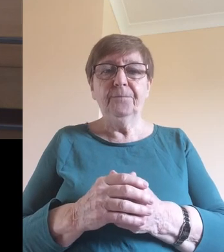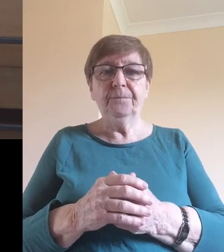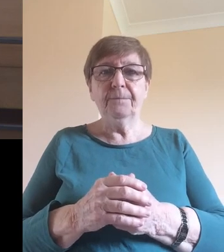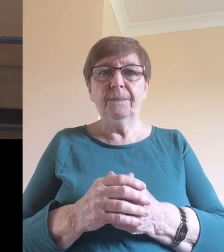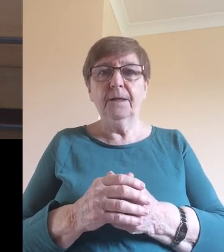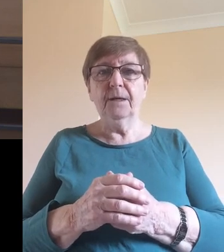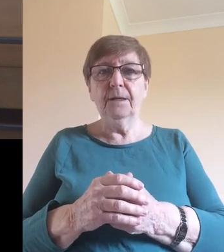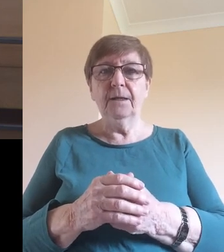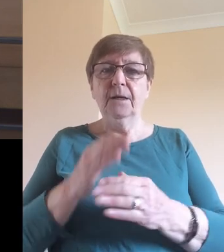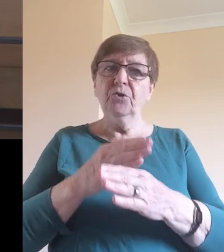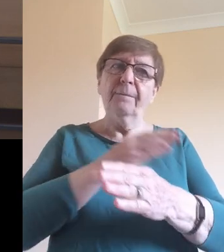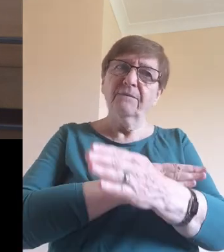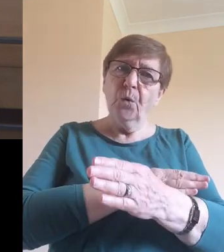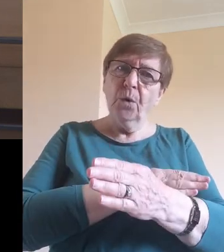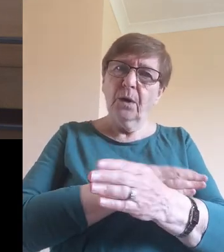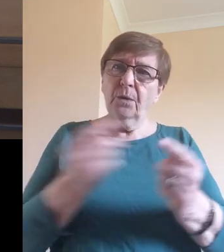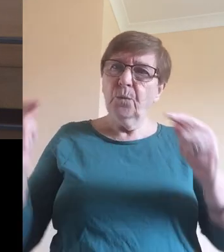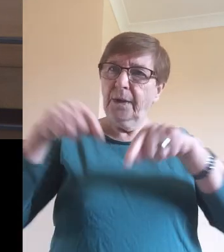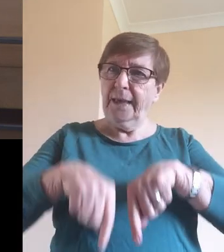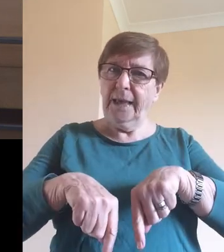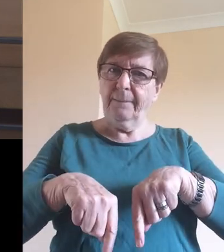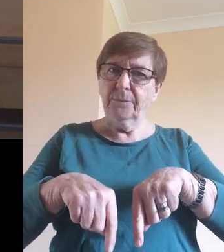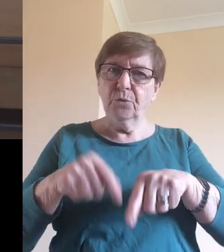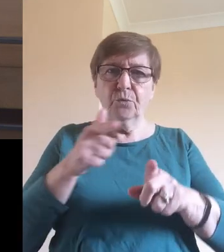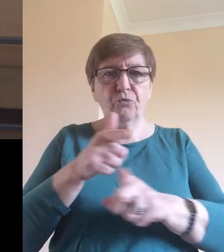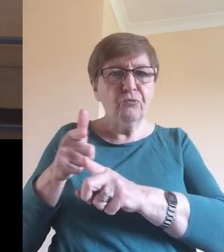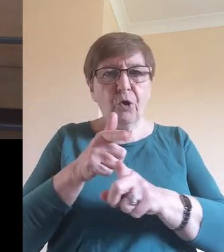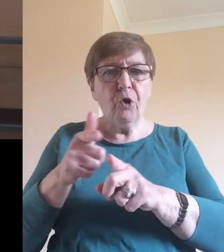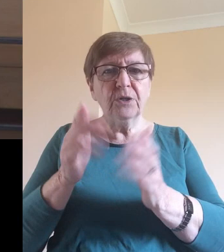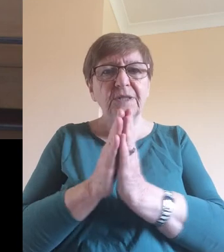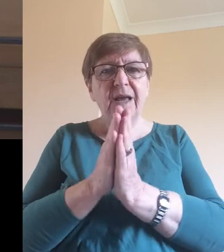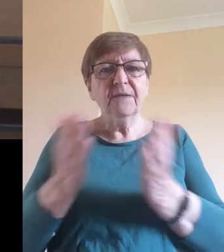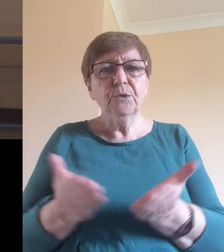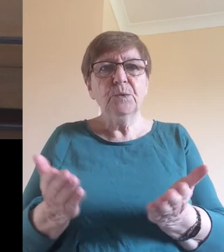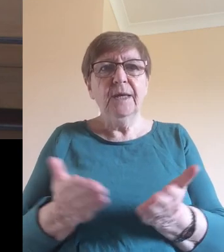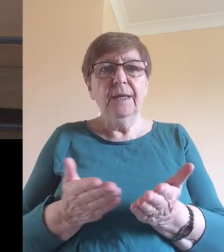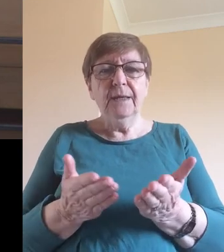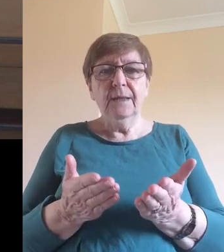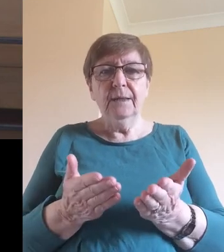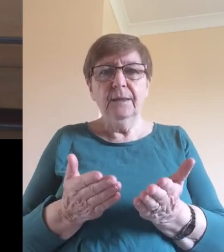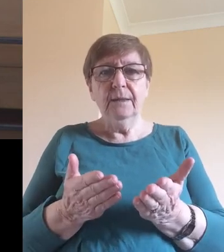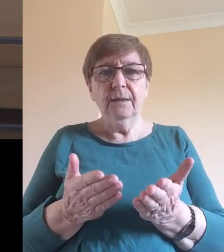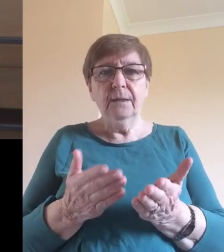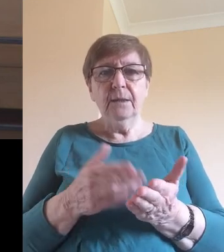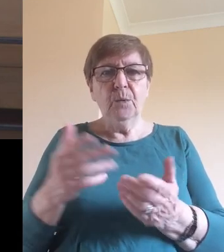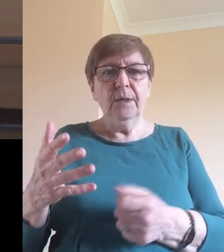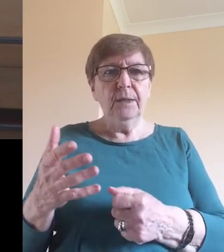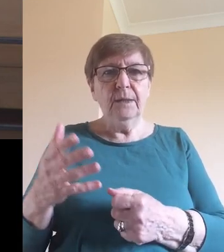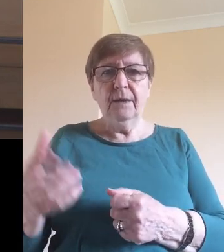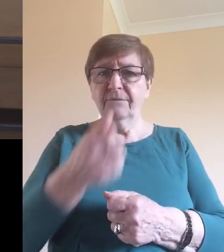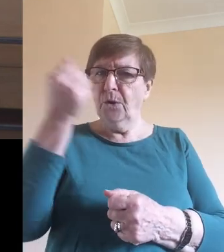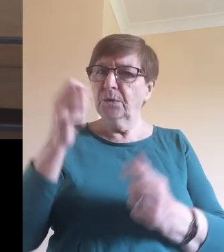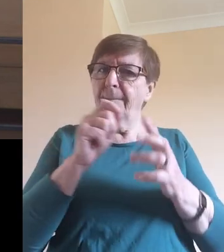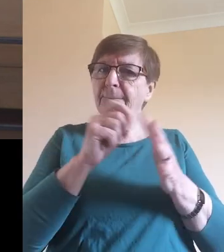And then just before we were coming to record our service today, we came across this poem